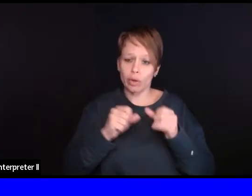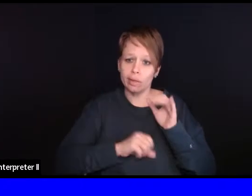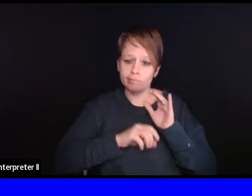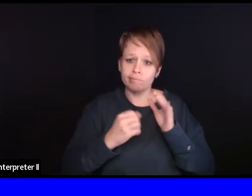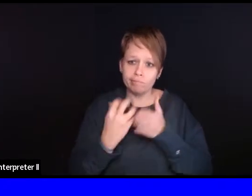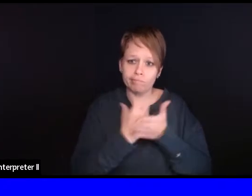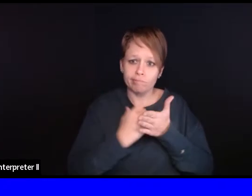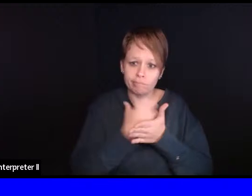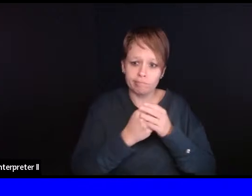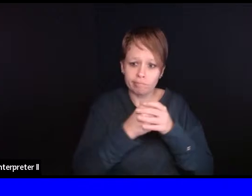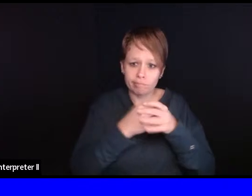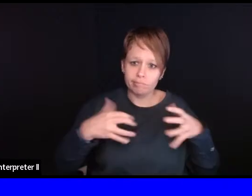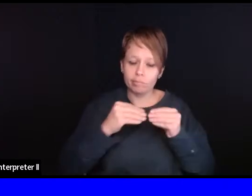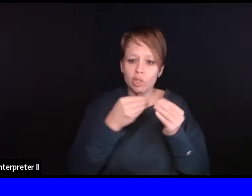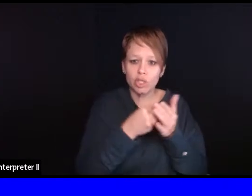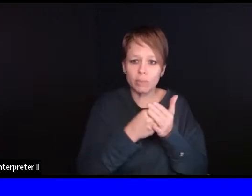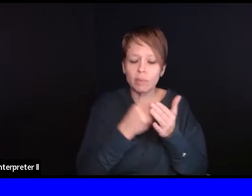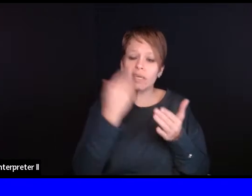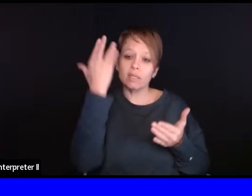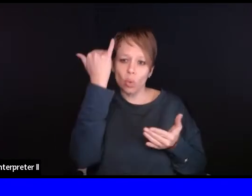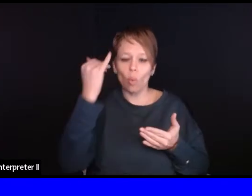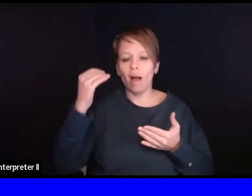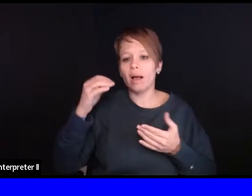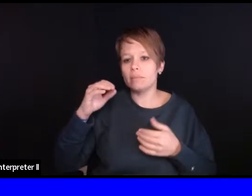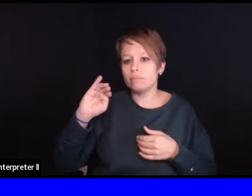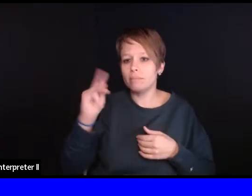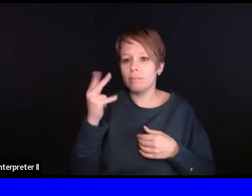a result of Mr. Mitchell's vision.